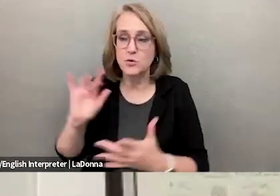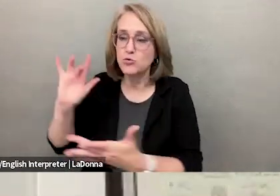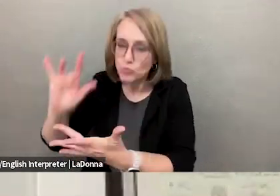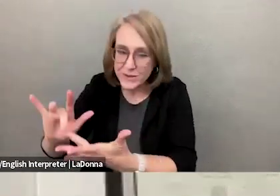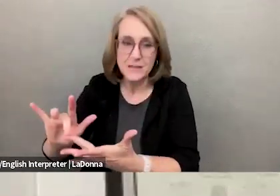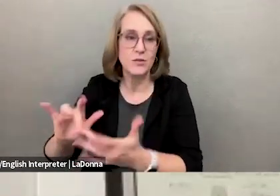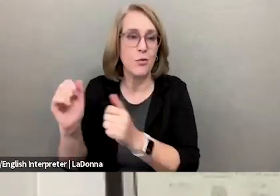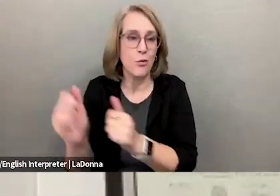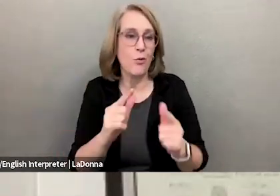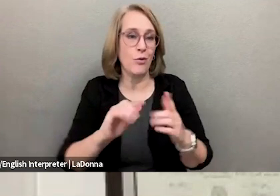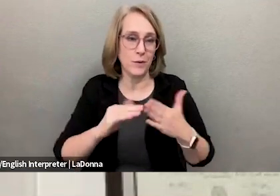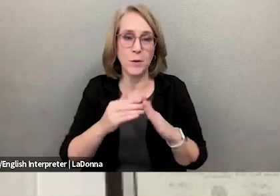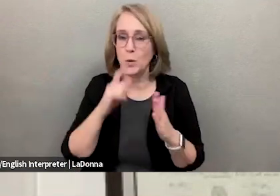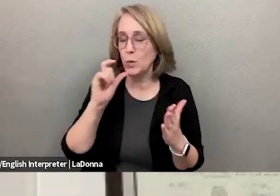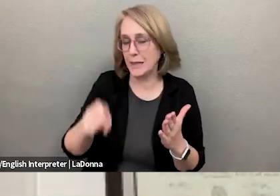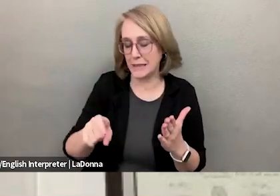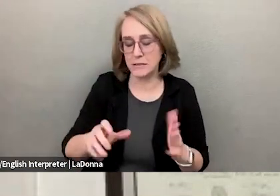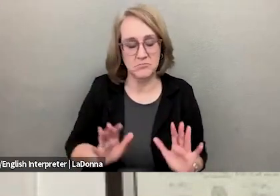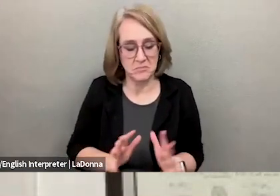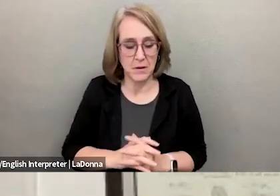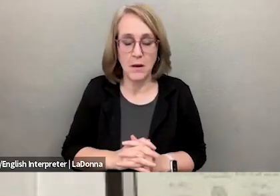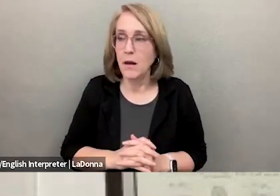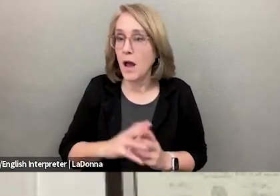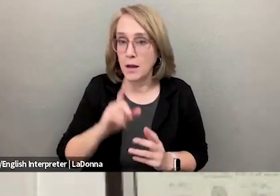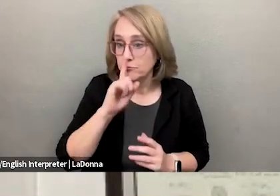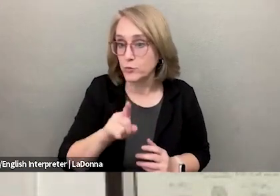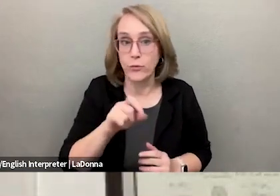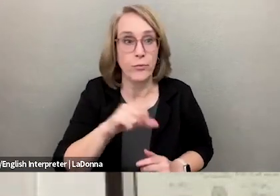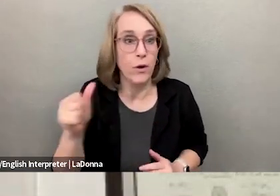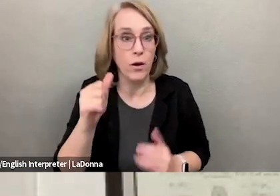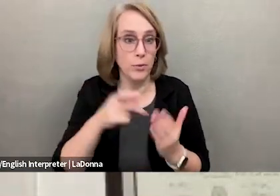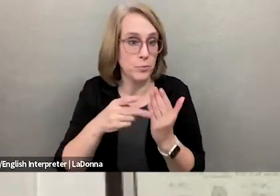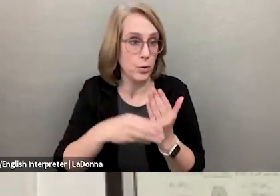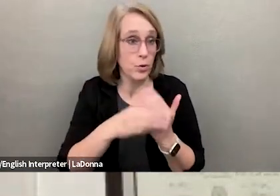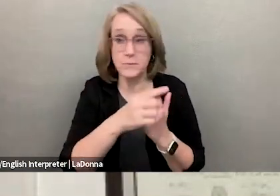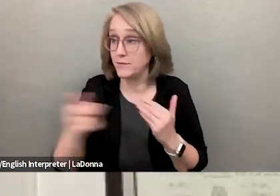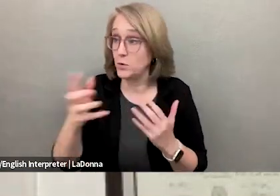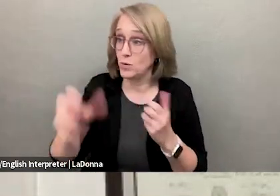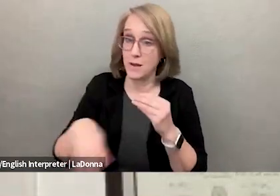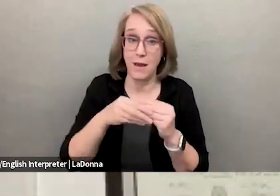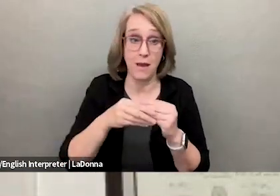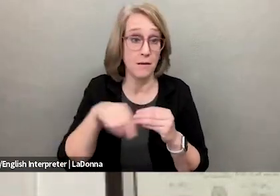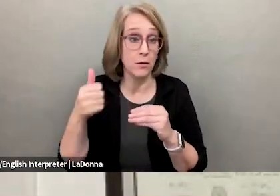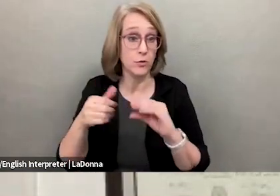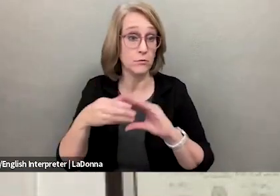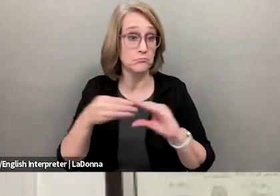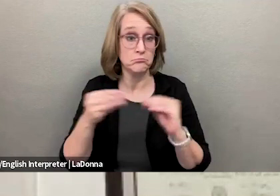need them the most. And I'm sure there's other programs. I don't know if other panelists have thoughts on that beyond what I said.